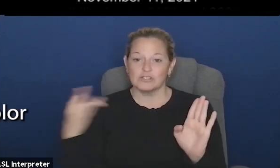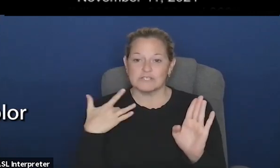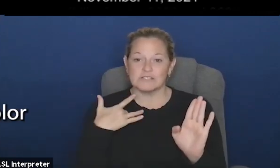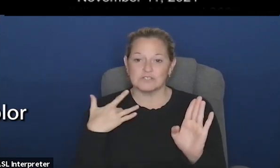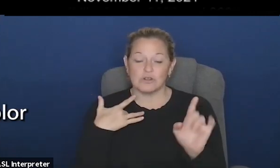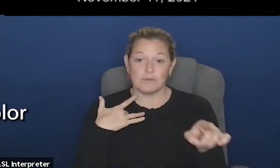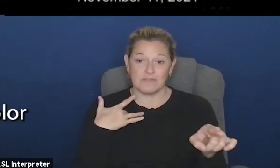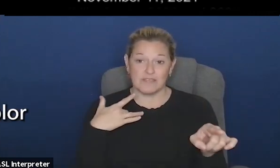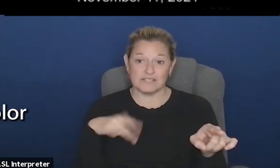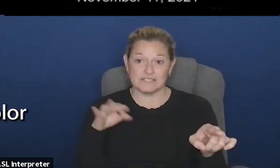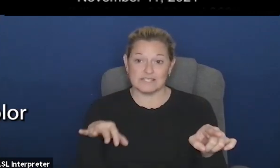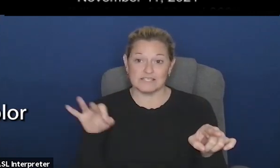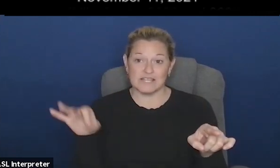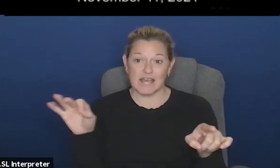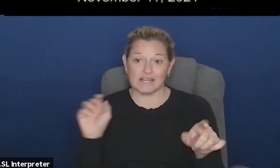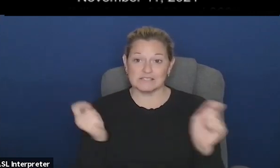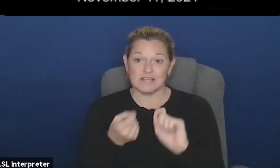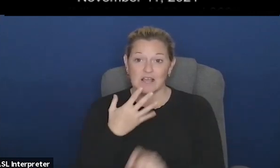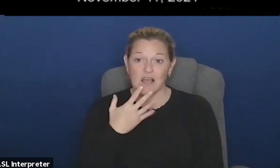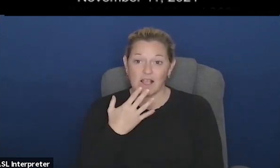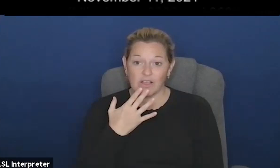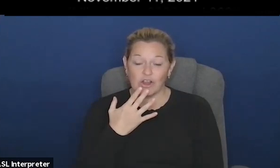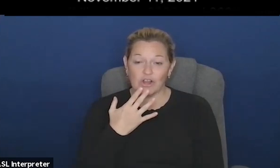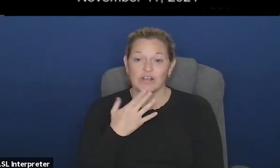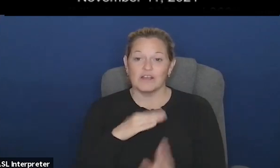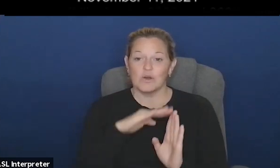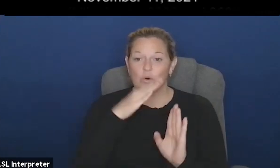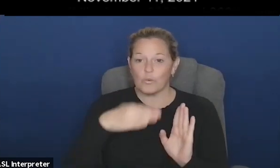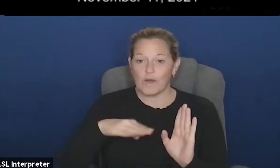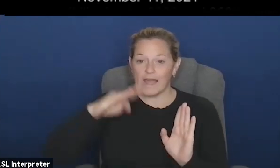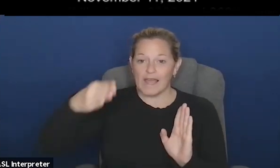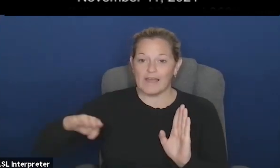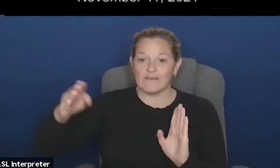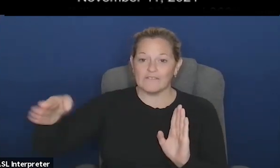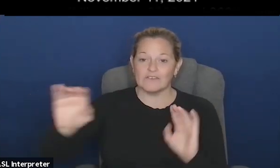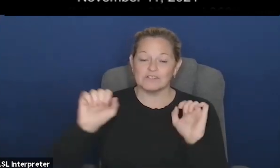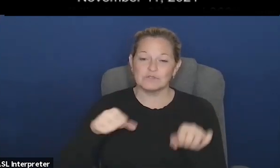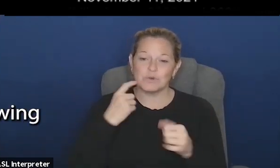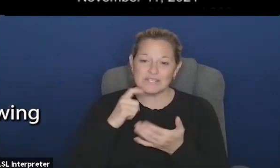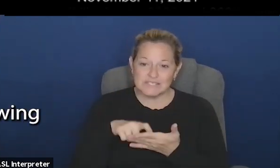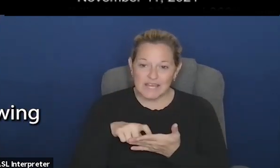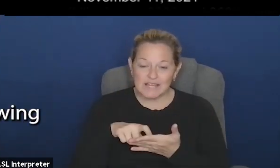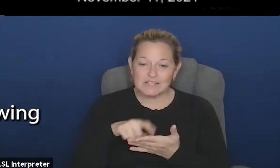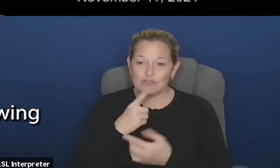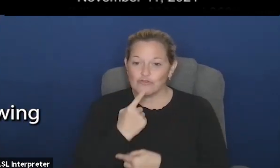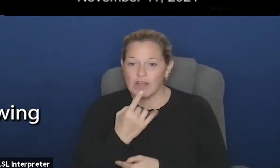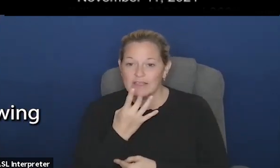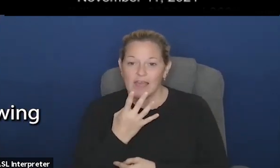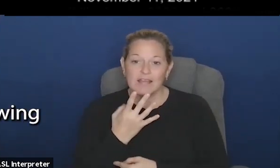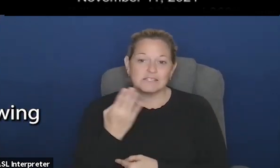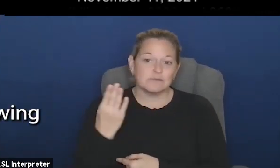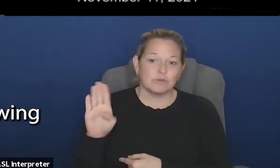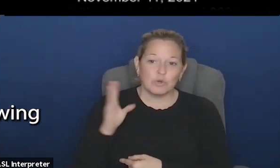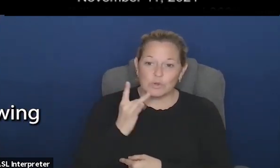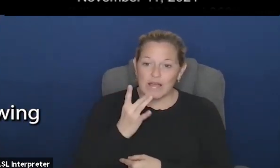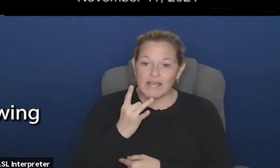detects change in color or change in wavelength. So you can detect like red light or blue light. And then this photo on